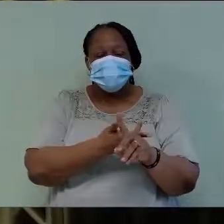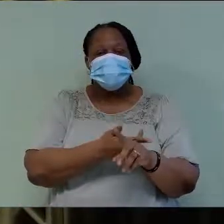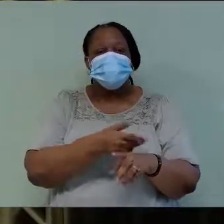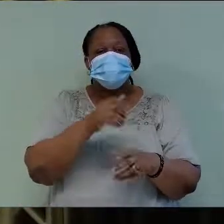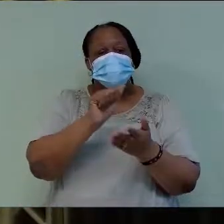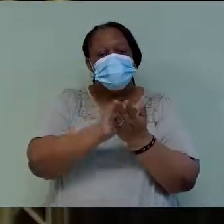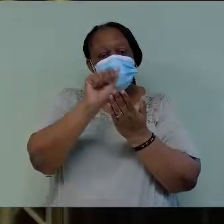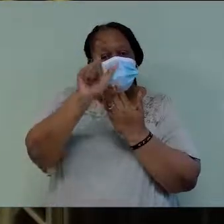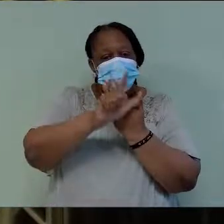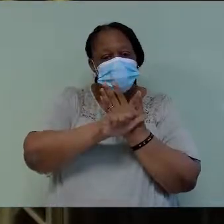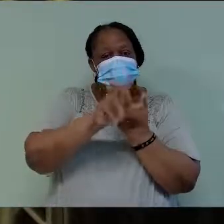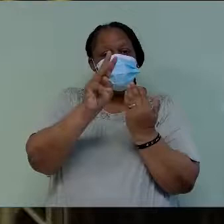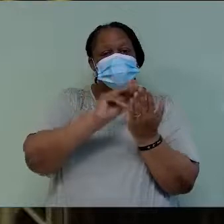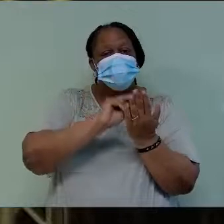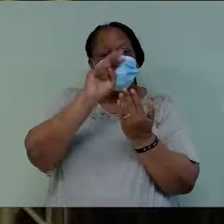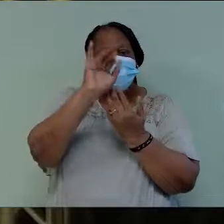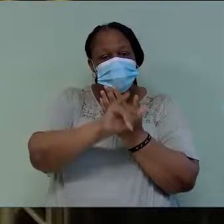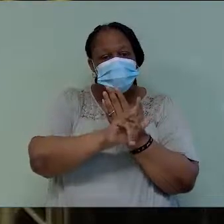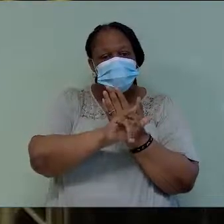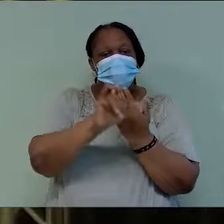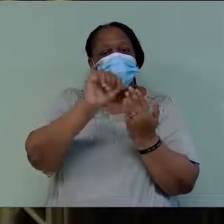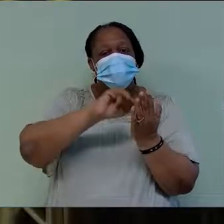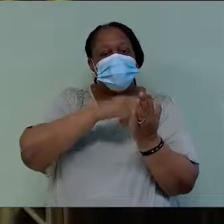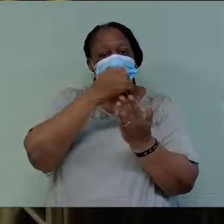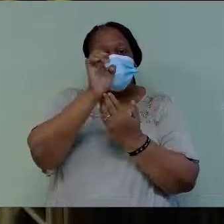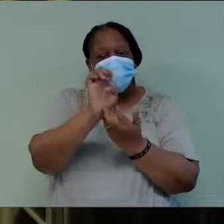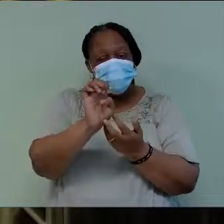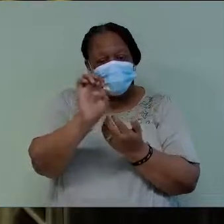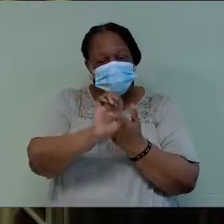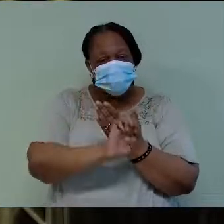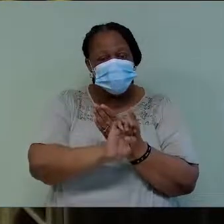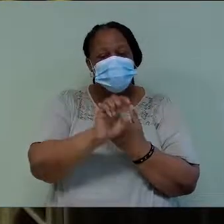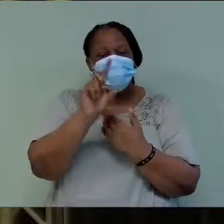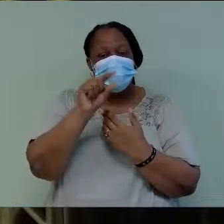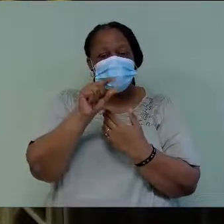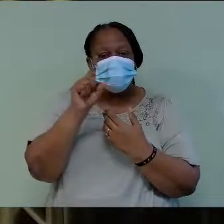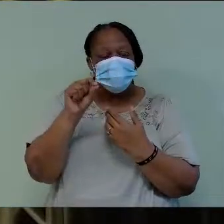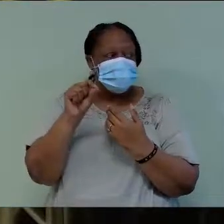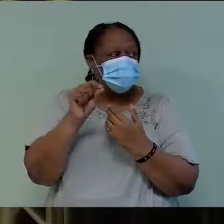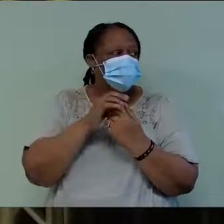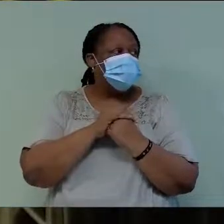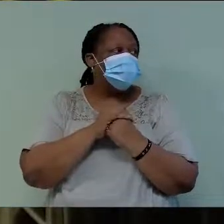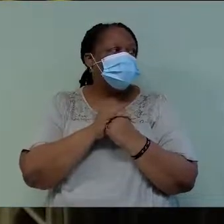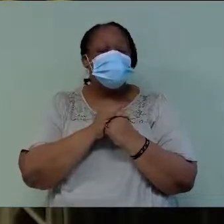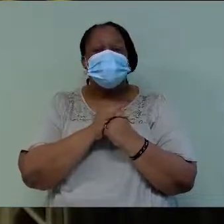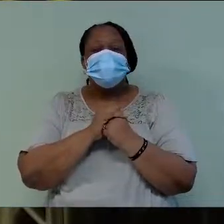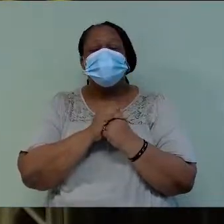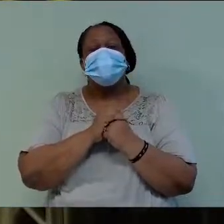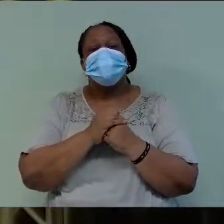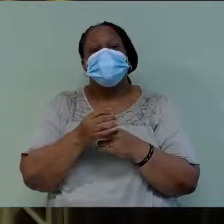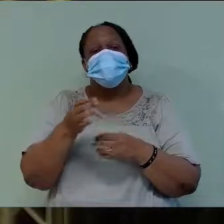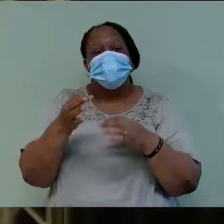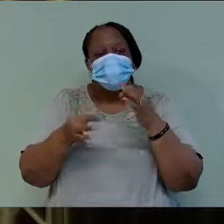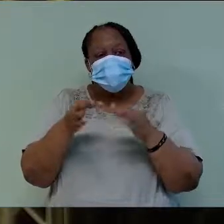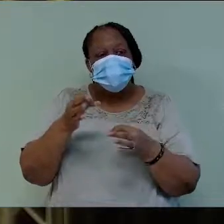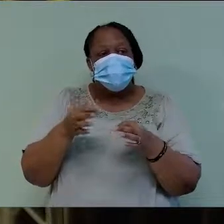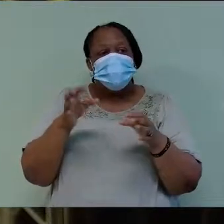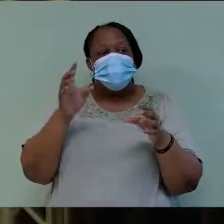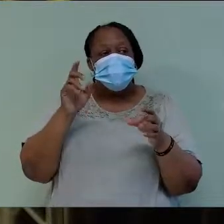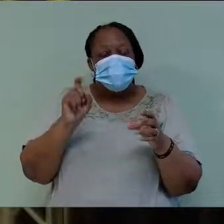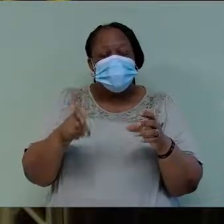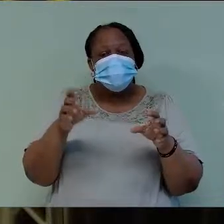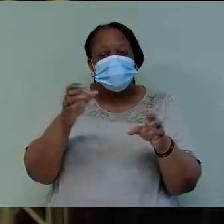June 2020 in the first instance. And to qualify, you must fit into one of these categories